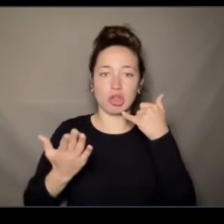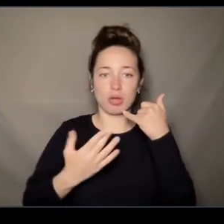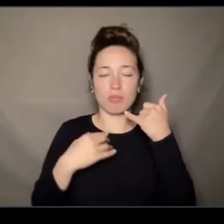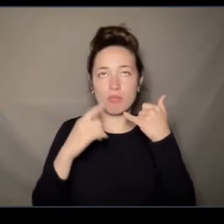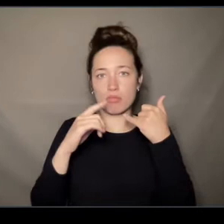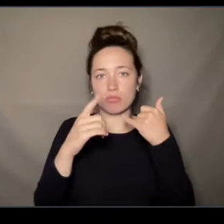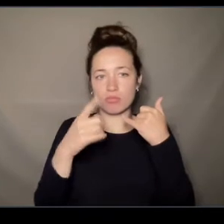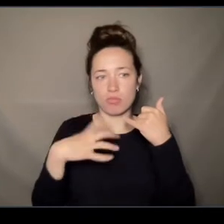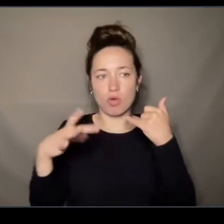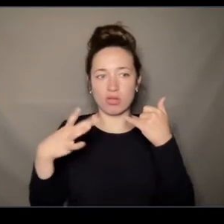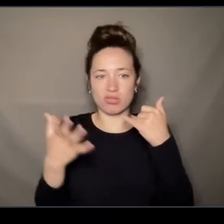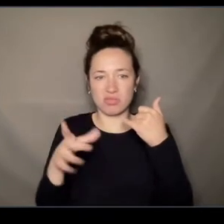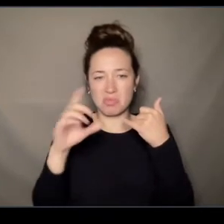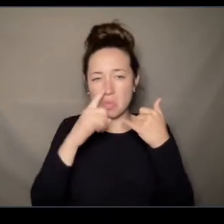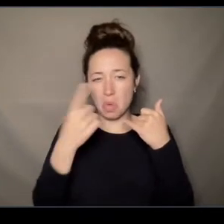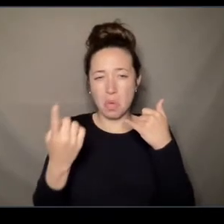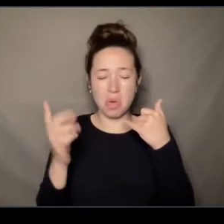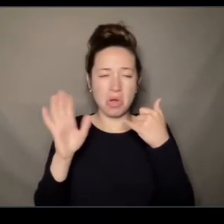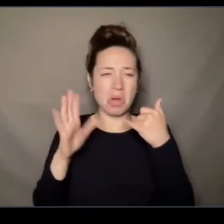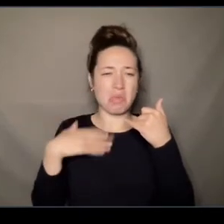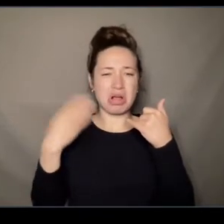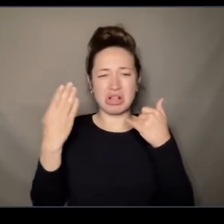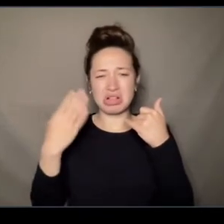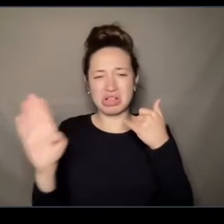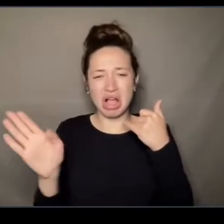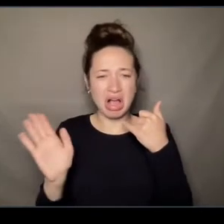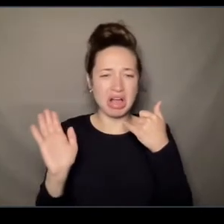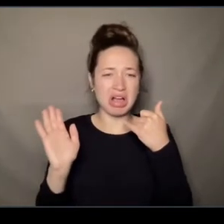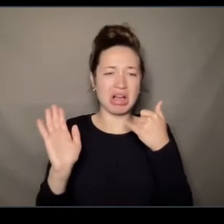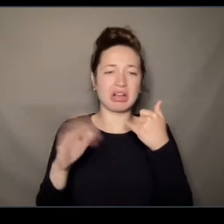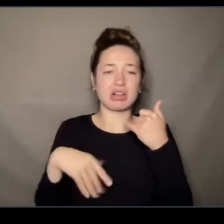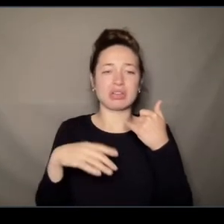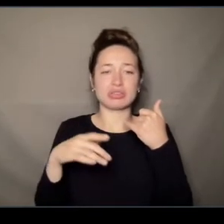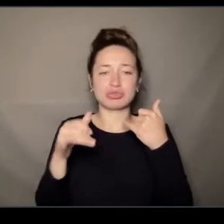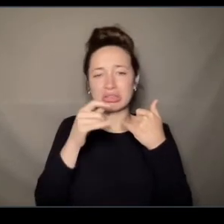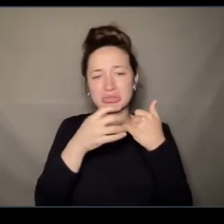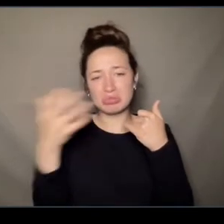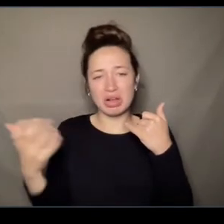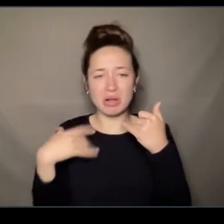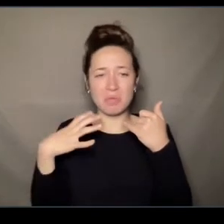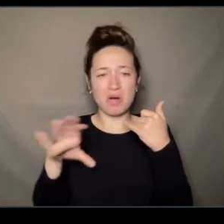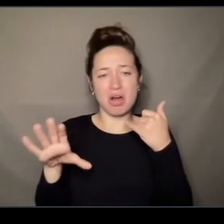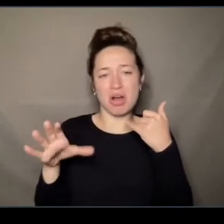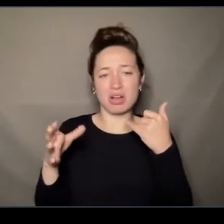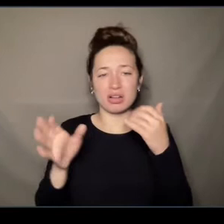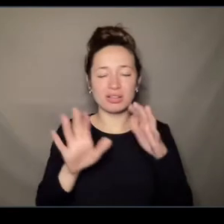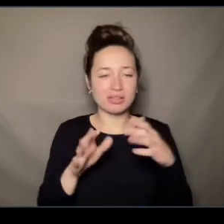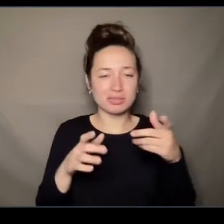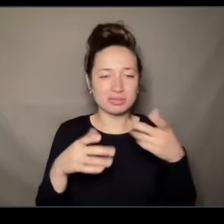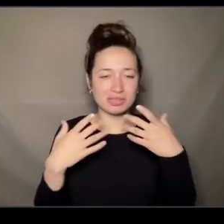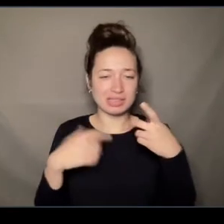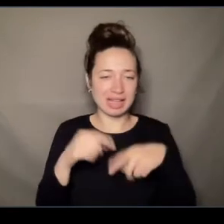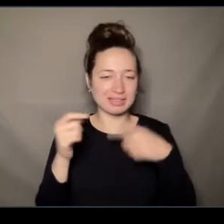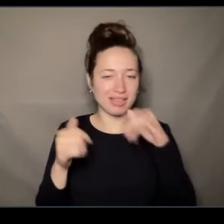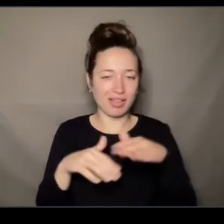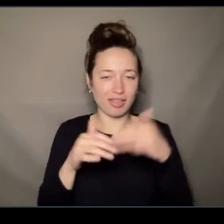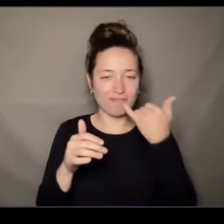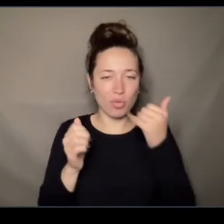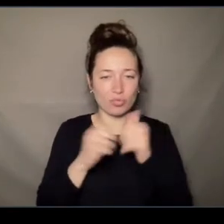it here. I don't like what they're doing. It's boring. Or, oh my God, they're drinking too much and I don't want to be. They can't say that on the